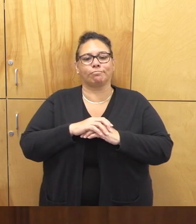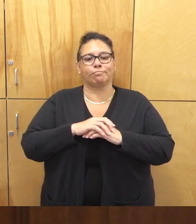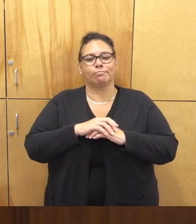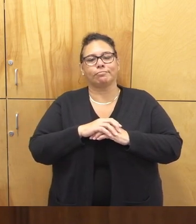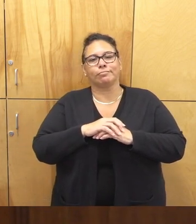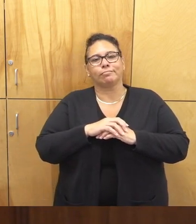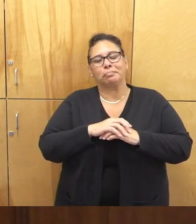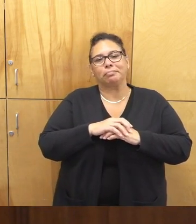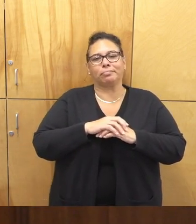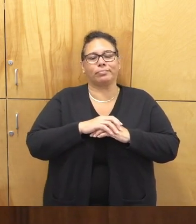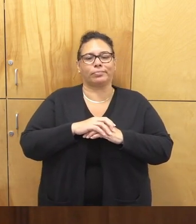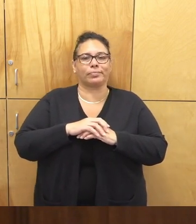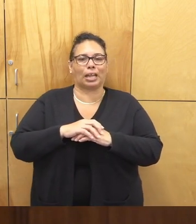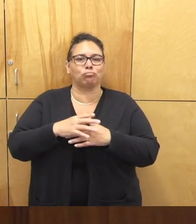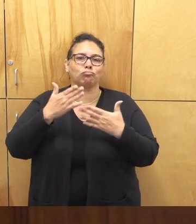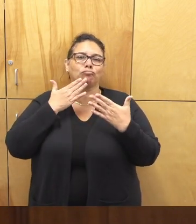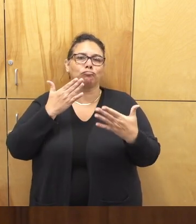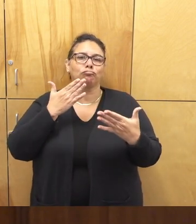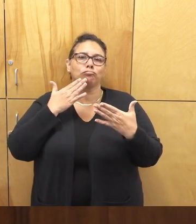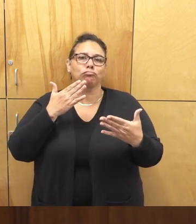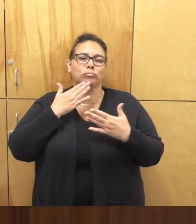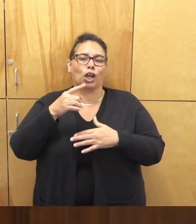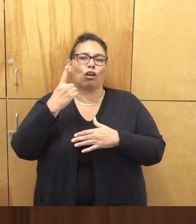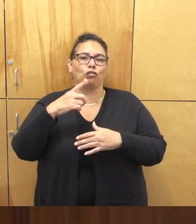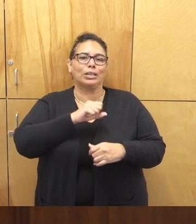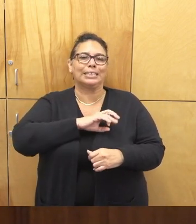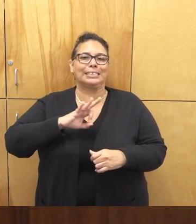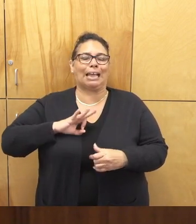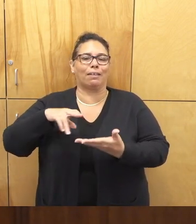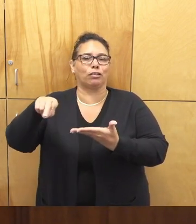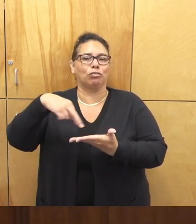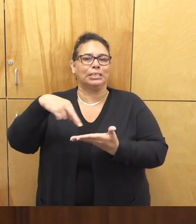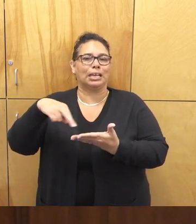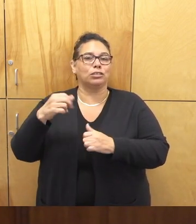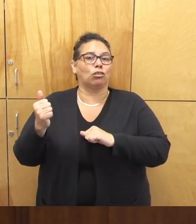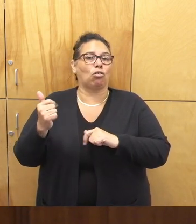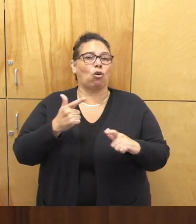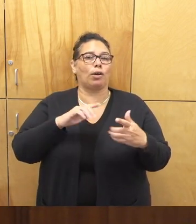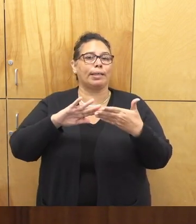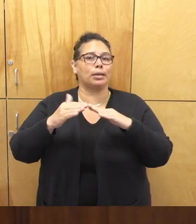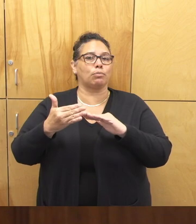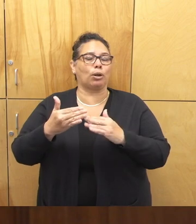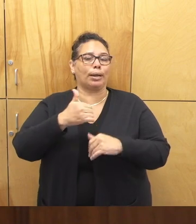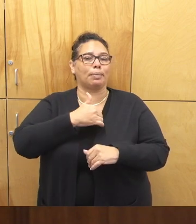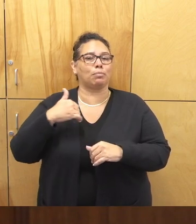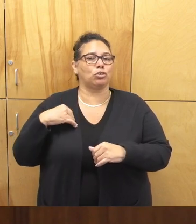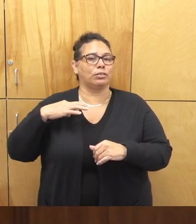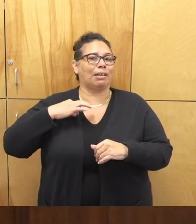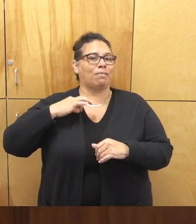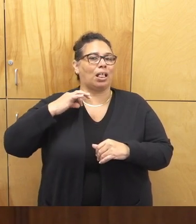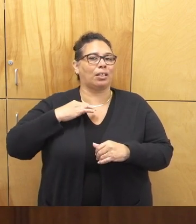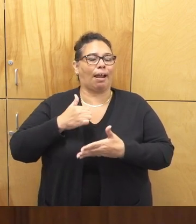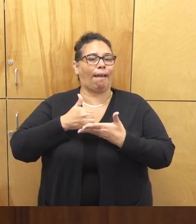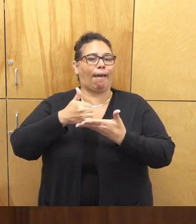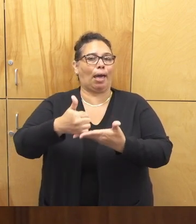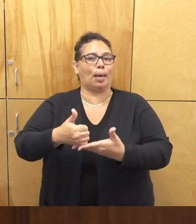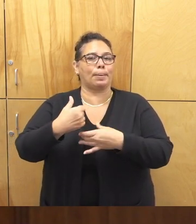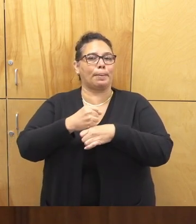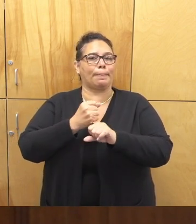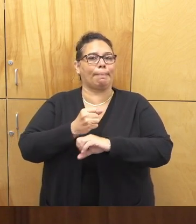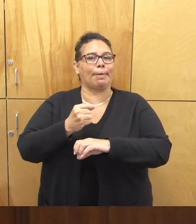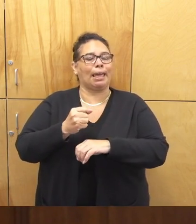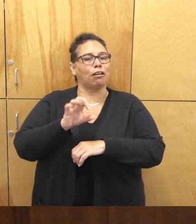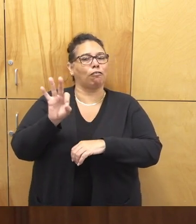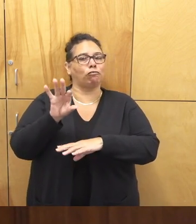Can't understate my gratitude for the staff at Renaissance and for all the community members and volunteers that helped make that Friday